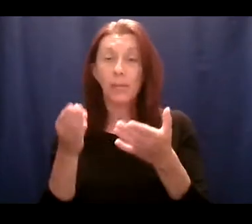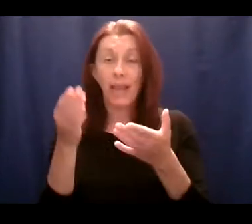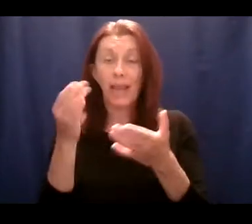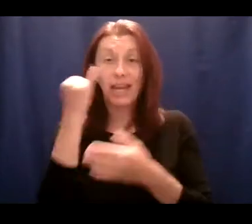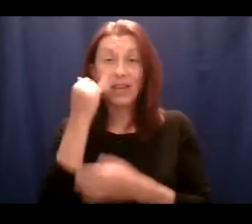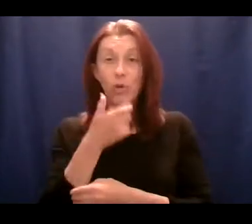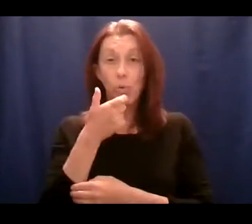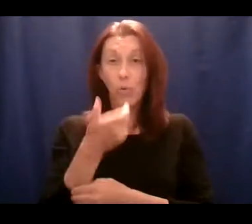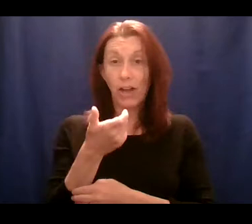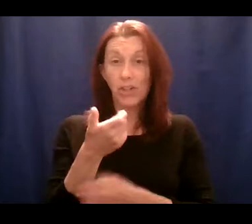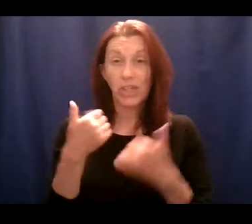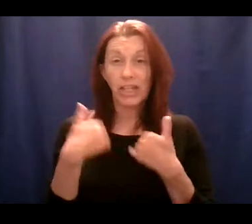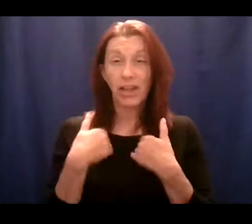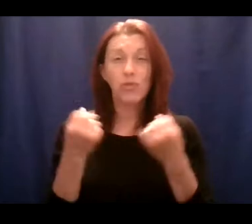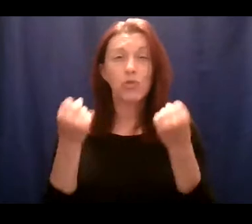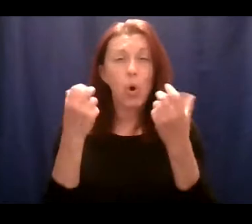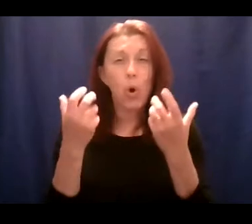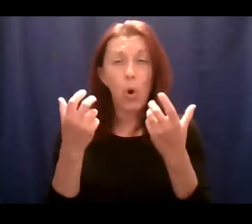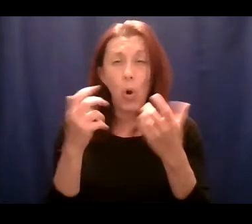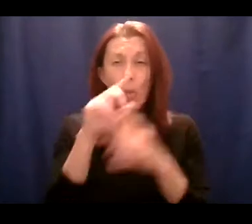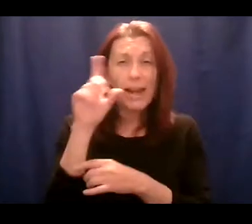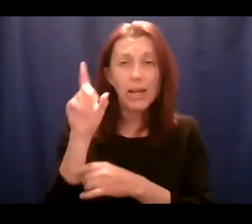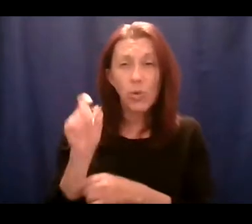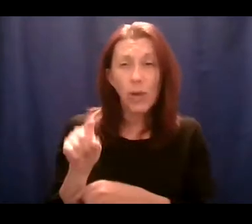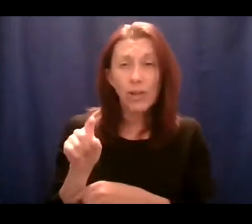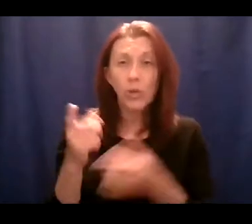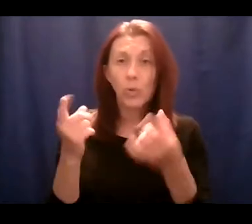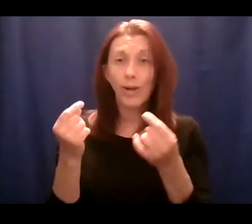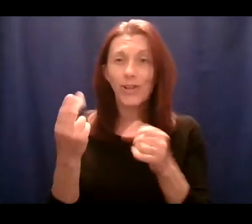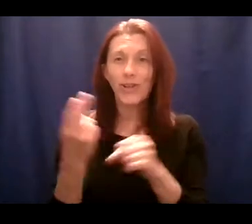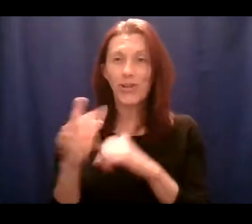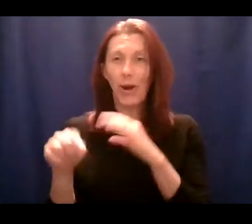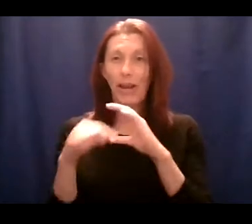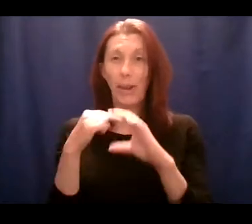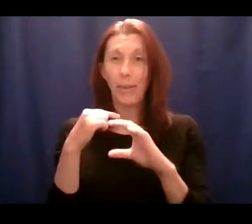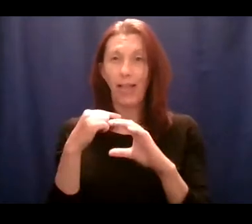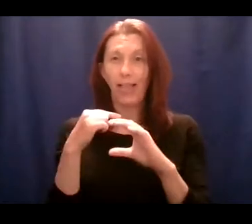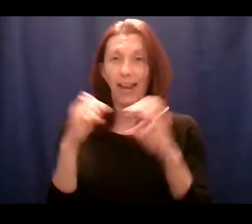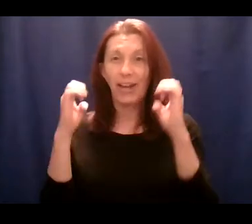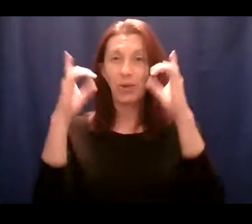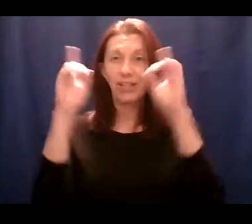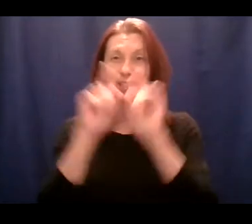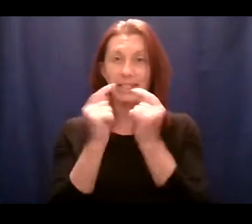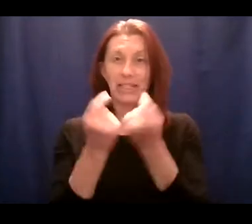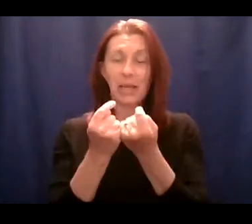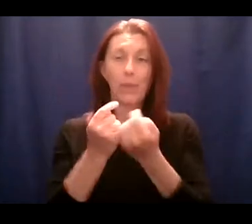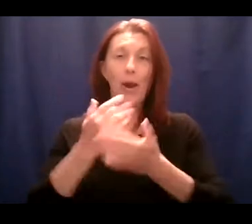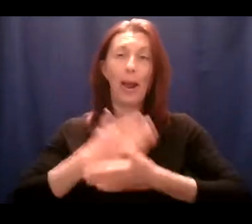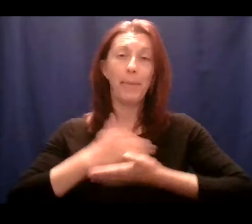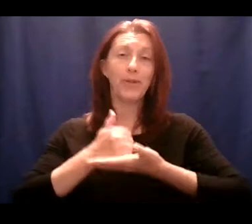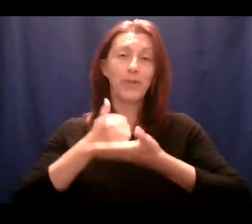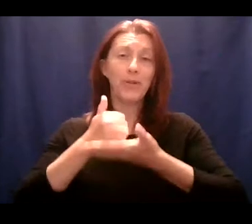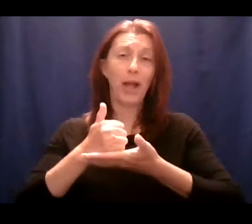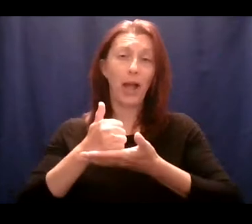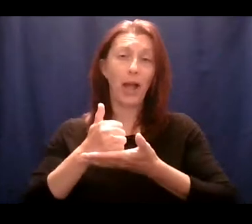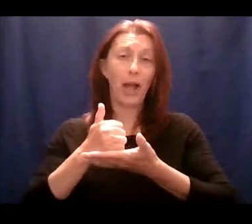this and you have lots of questions, to use our email down here. And our education team are happy to help further